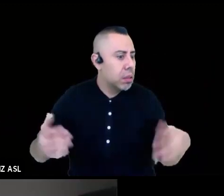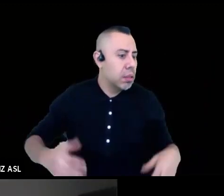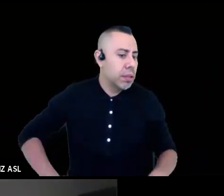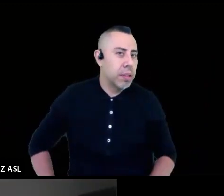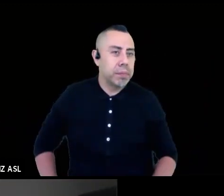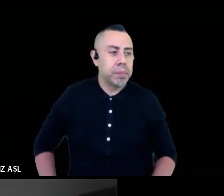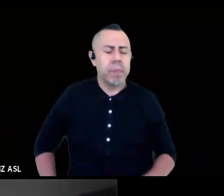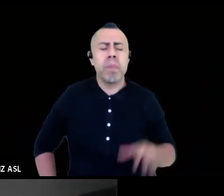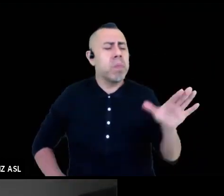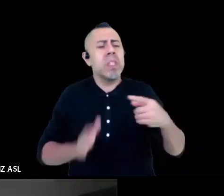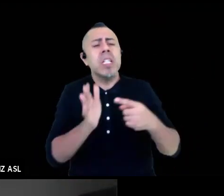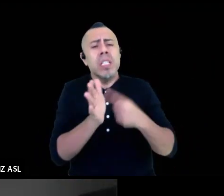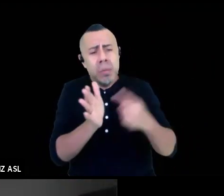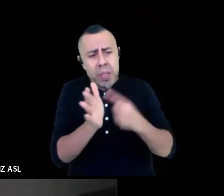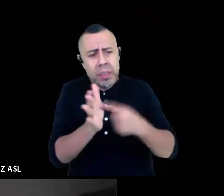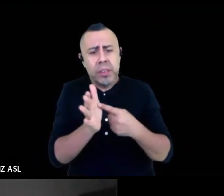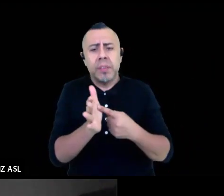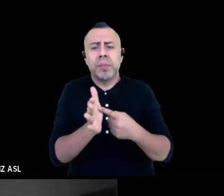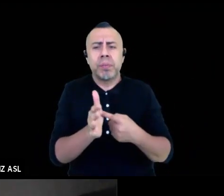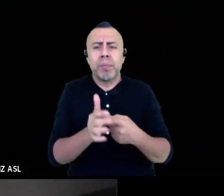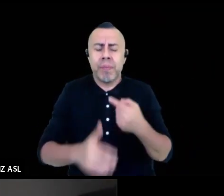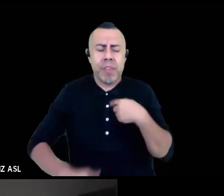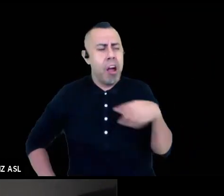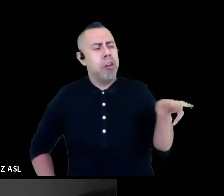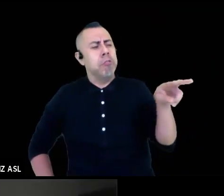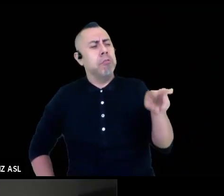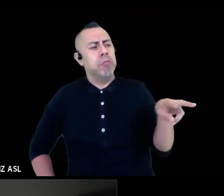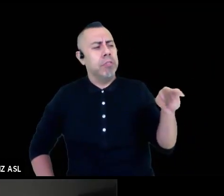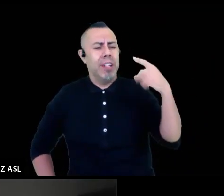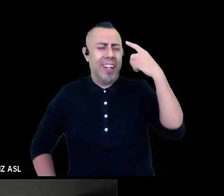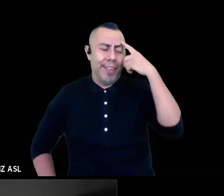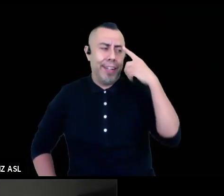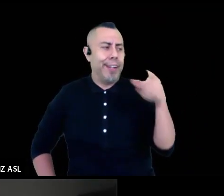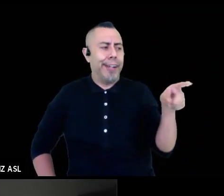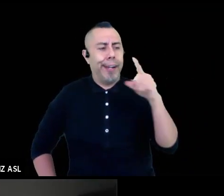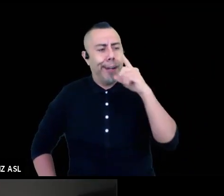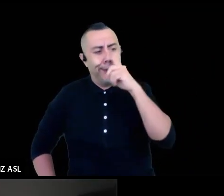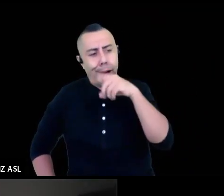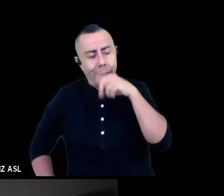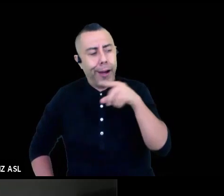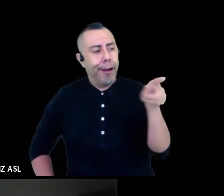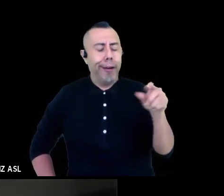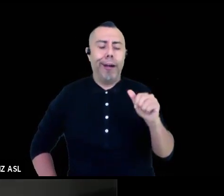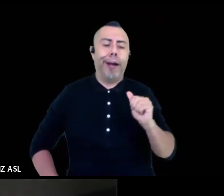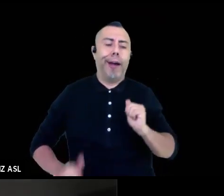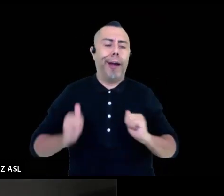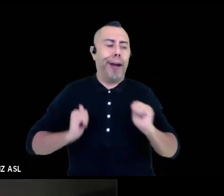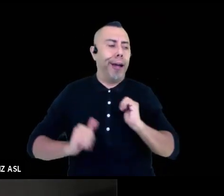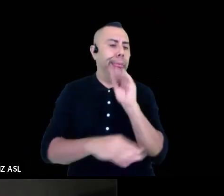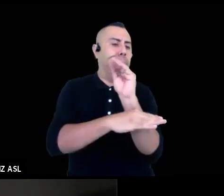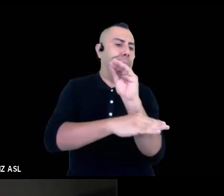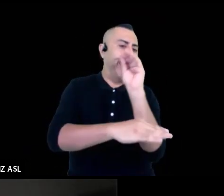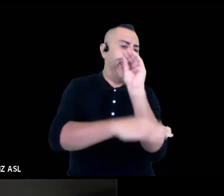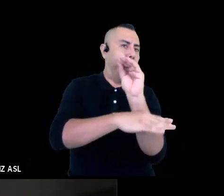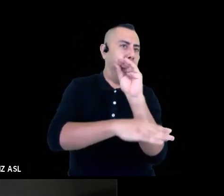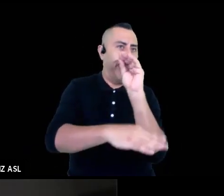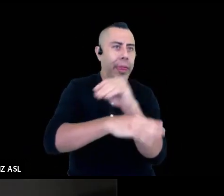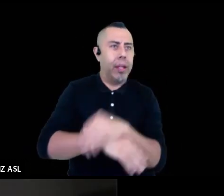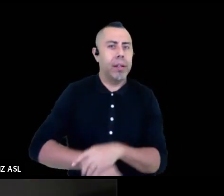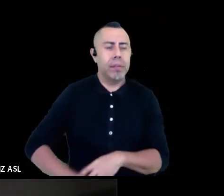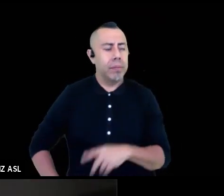Sometimes I would look at you and think this is all just one big act. Like, you get to have the Tooth Fairy